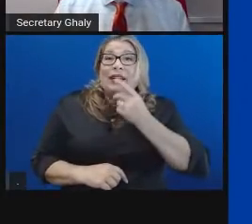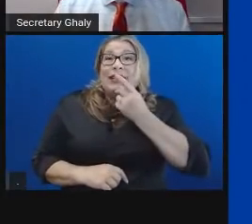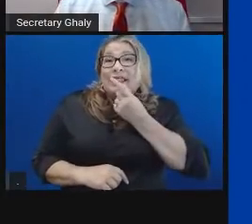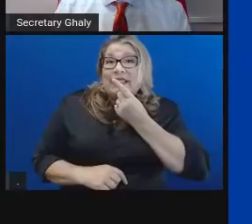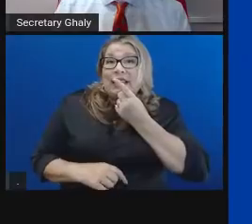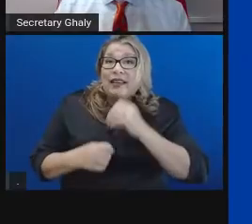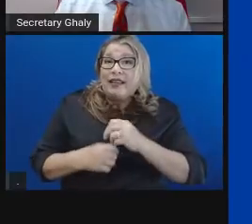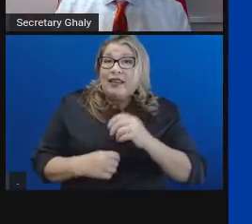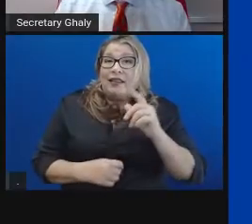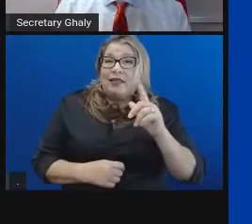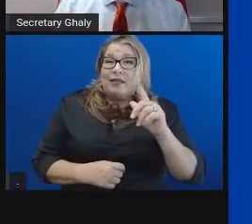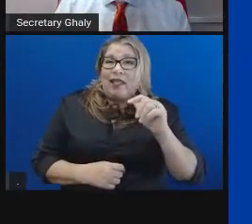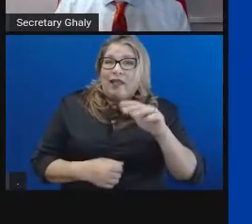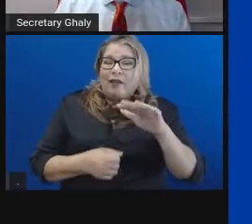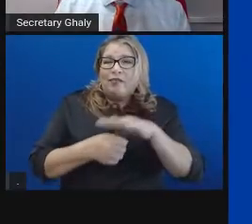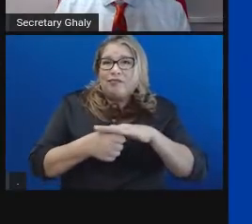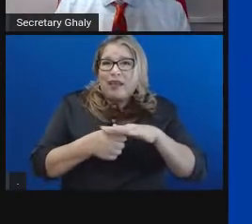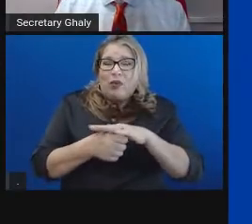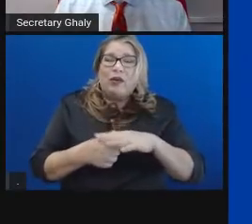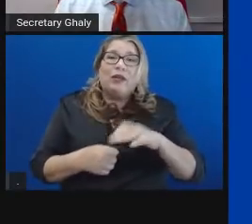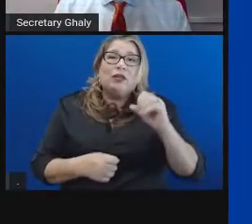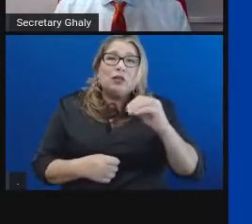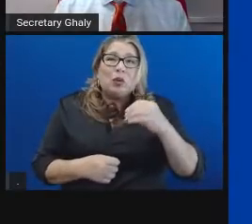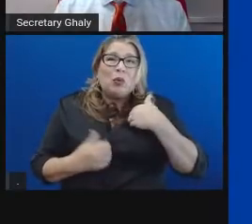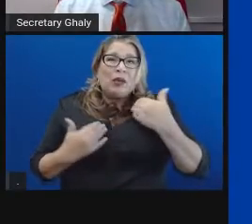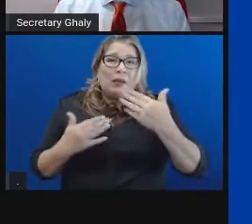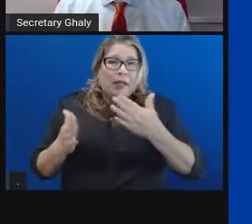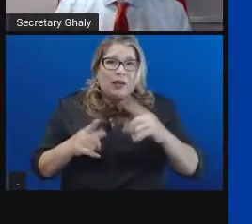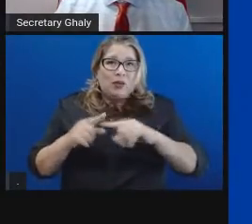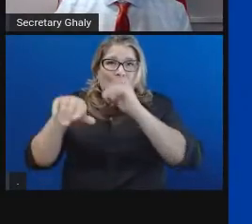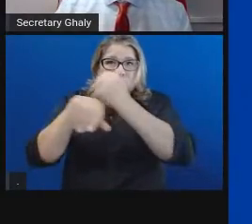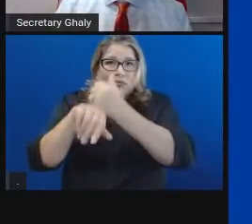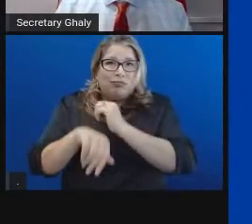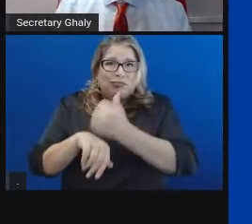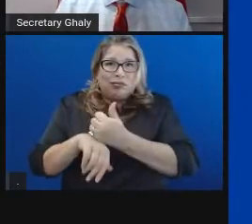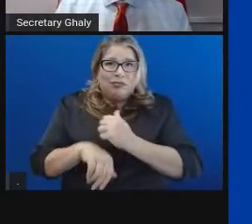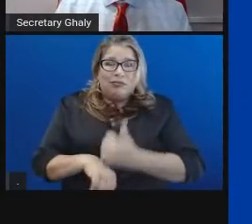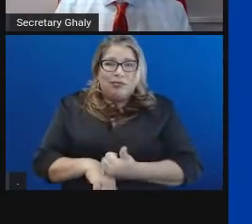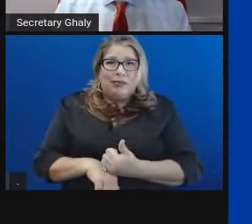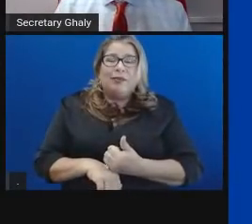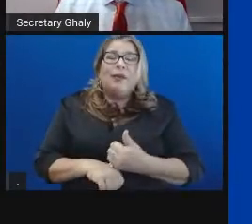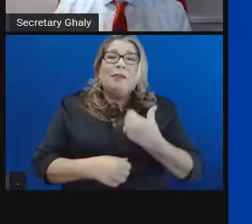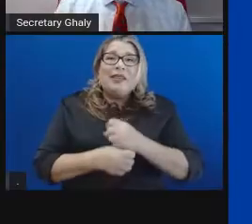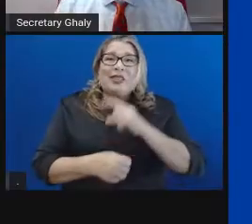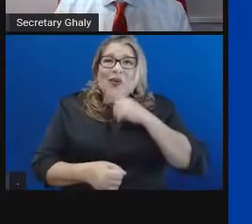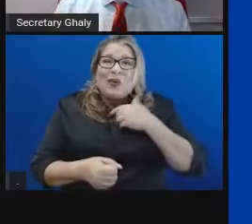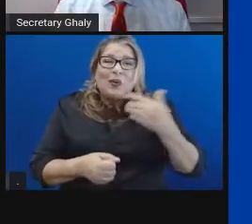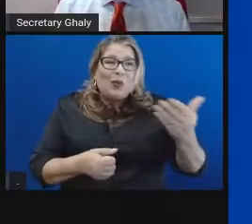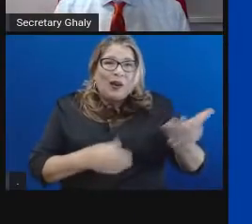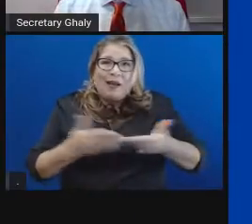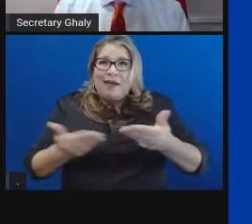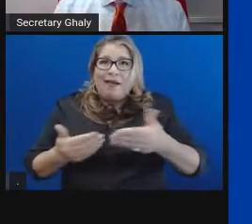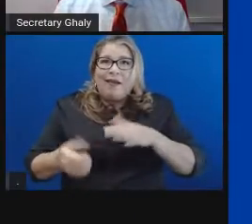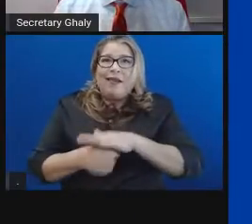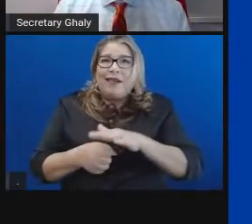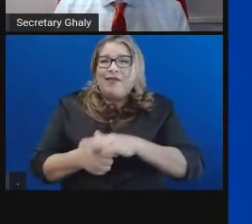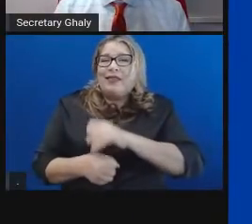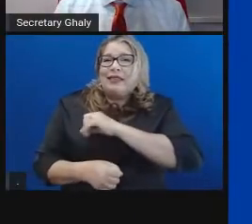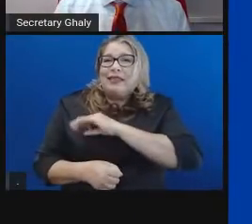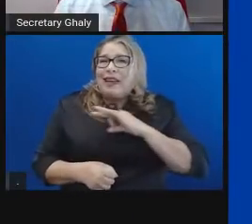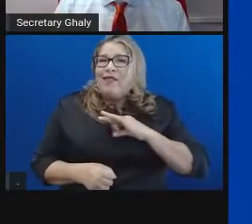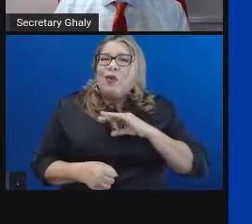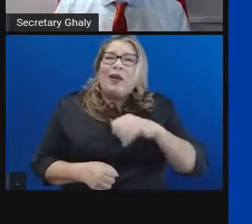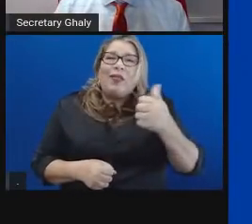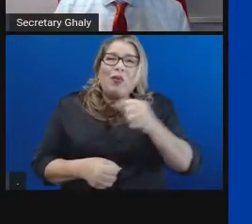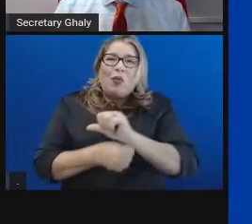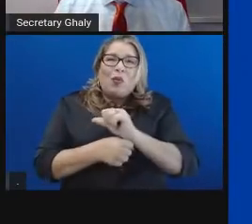We expect many more over the weeks and months to come as we recruit additional staff, additional other workers to